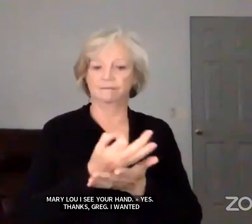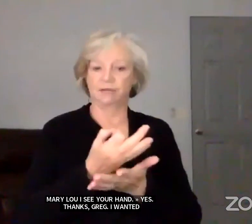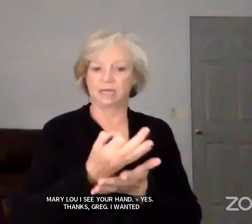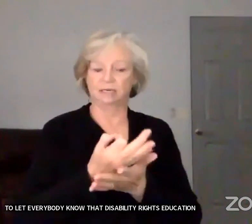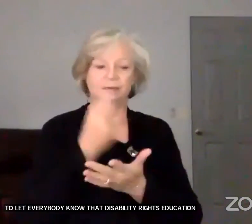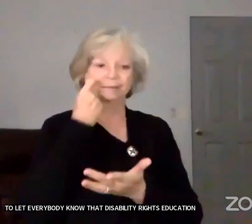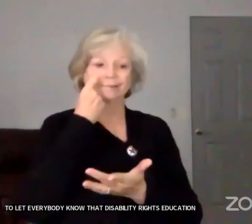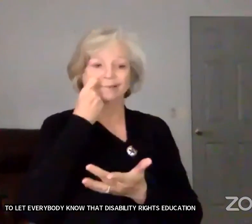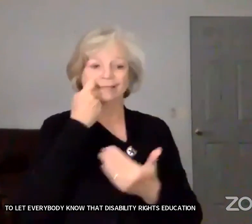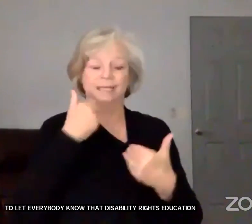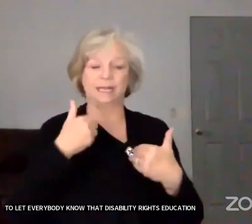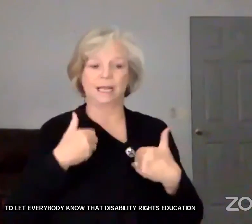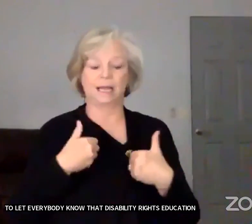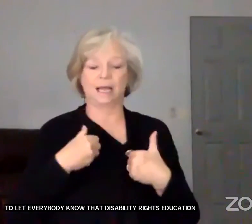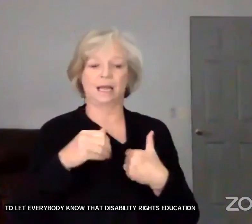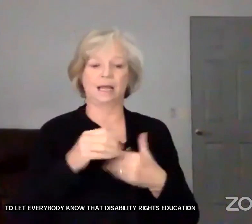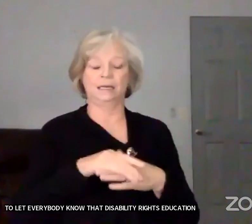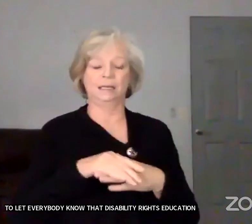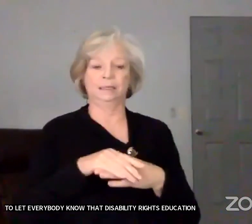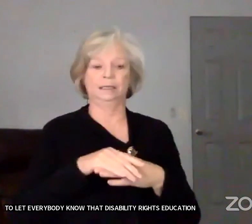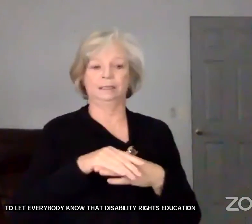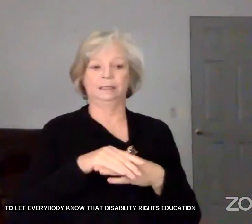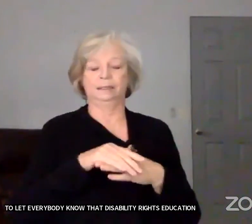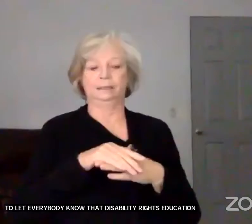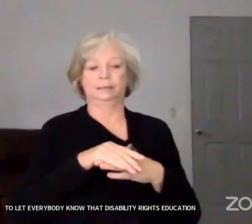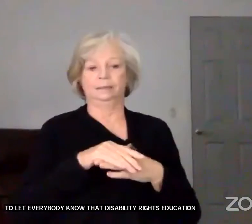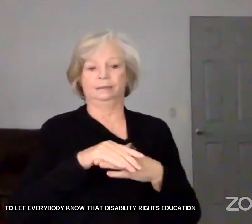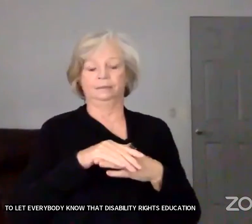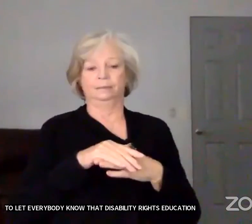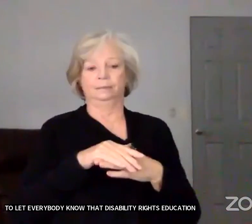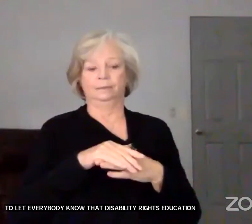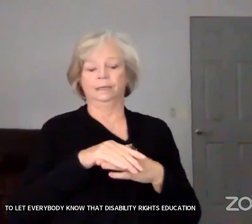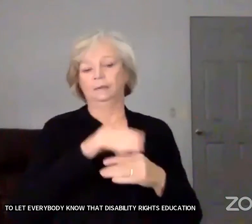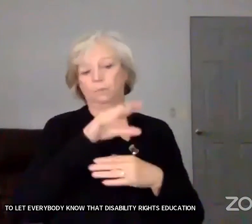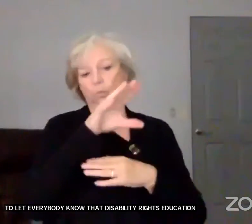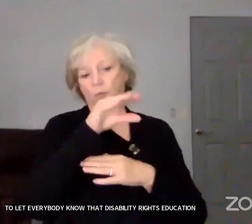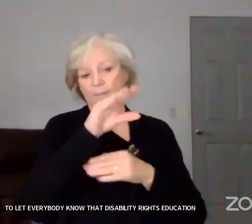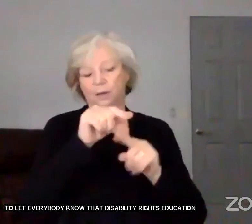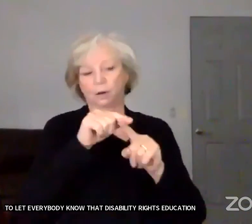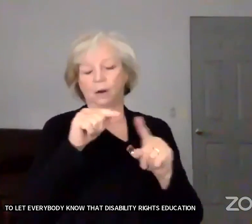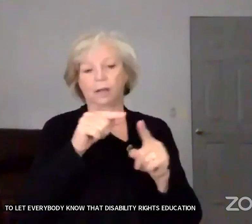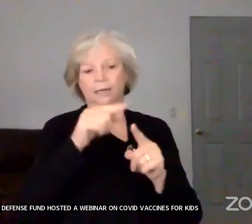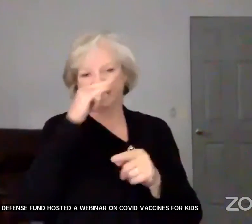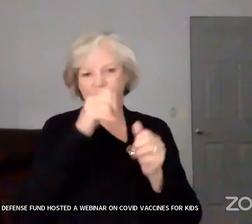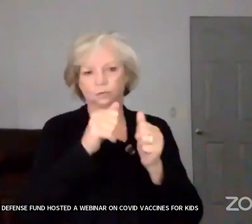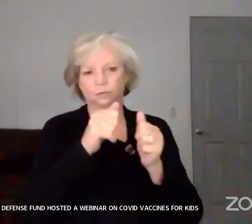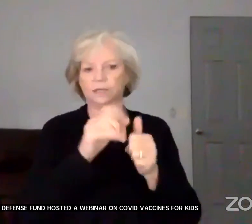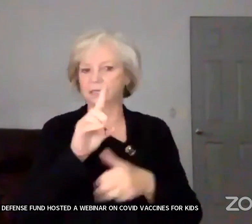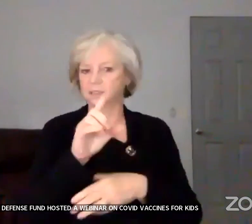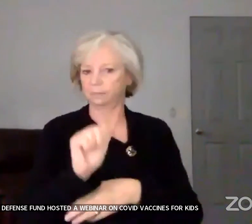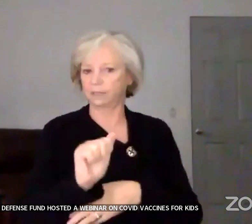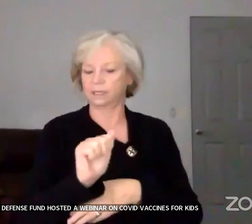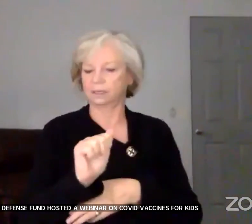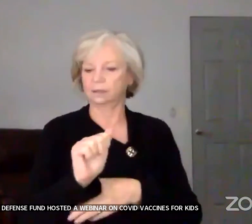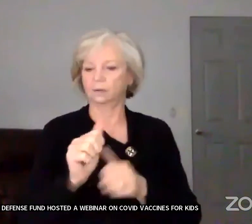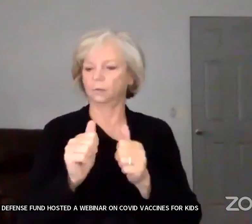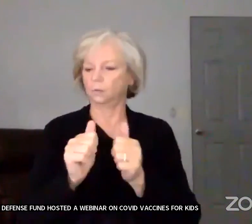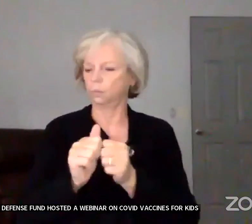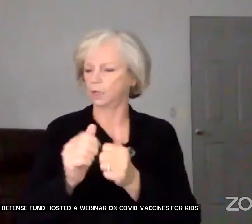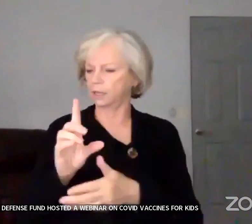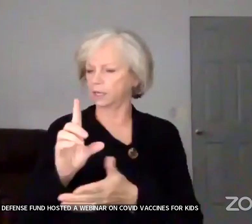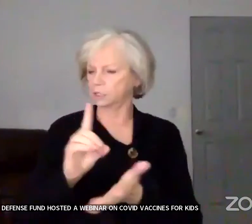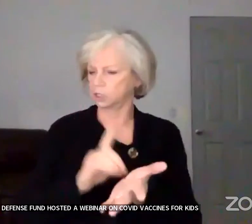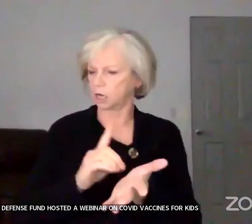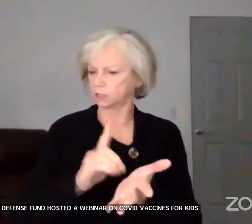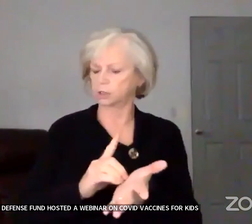a webinar on COVID vaccines for kids with disabilities. The webinar was with Dr. Noemi